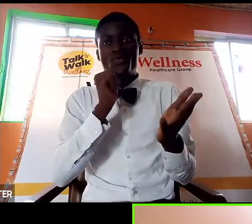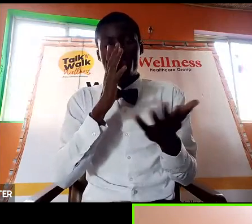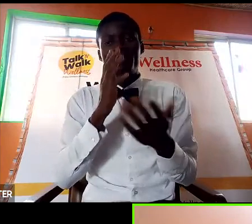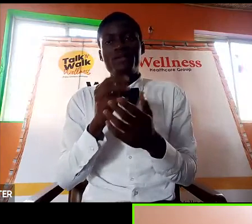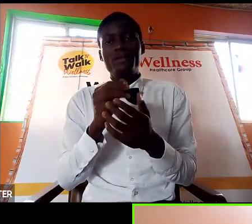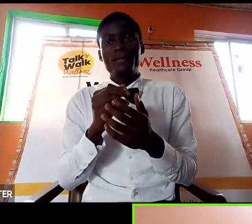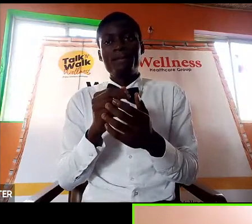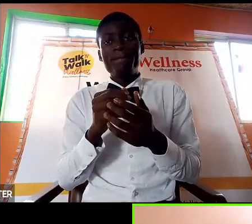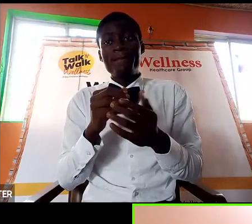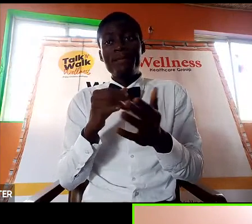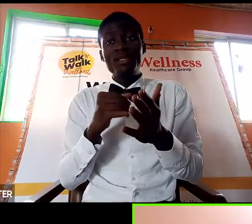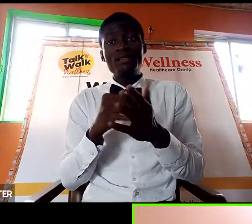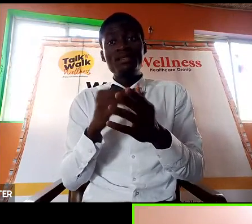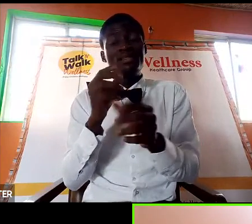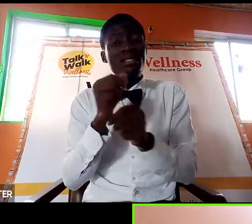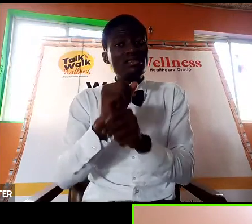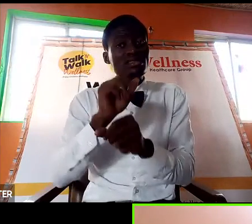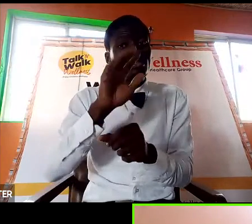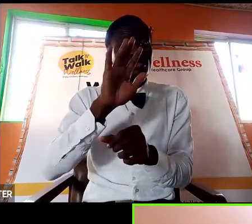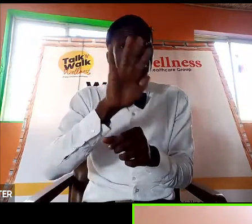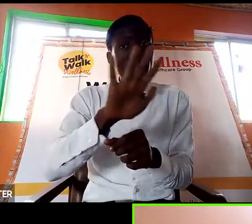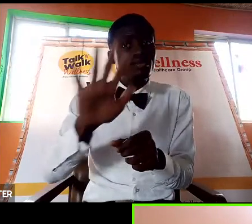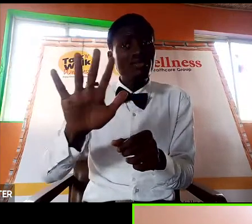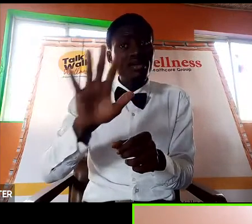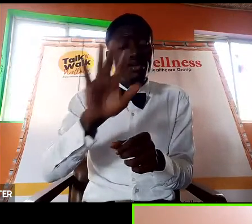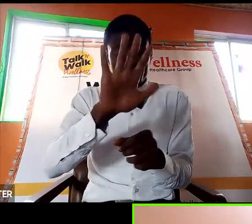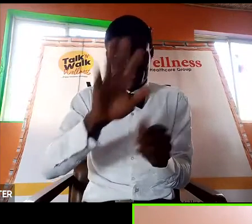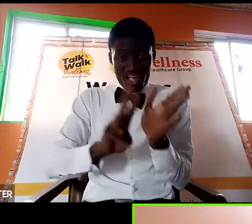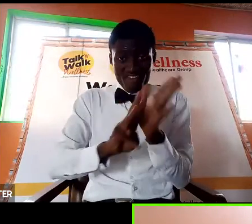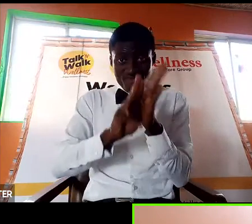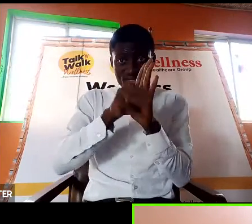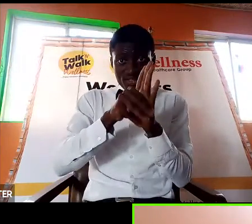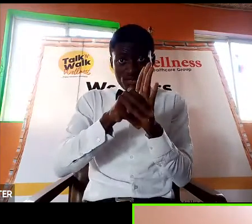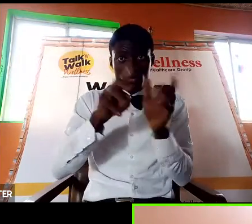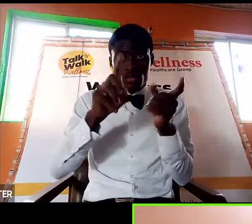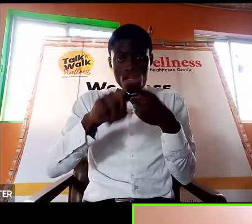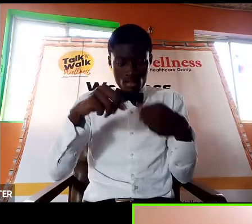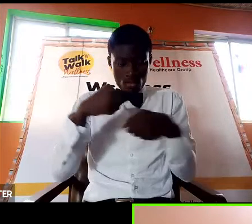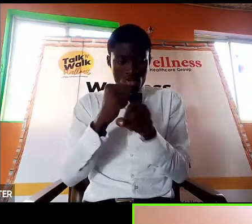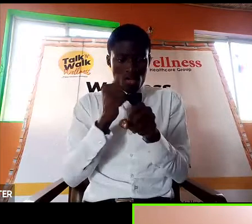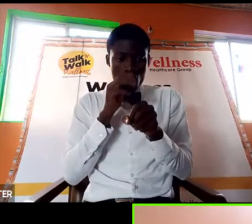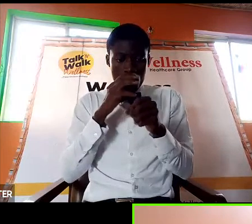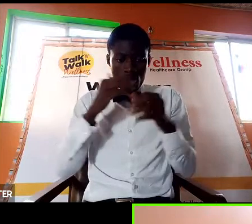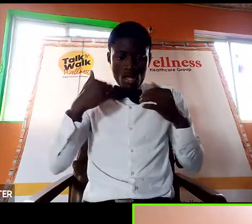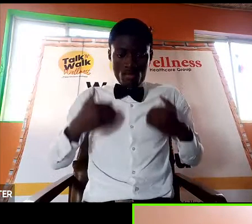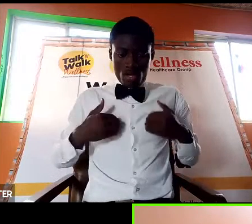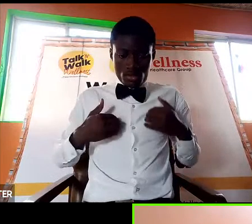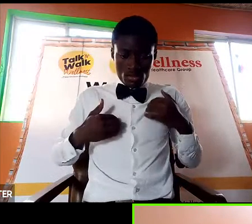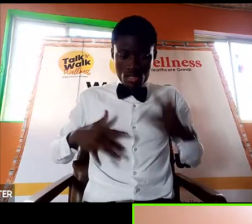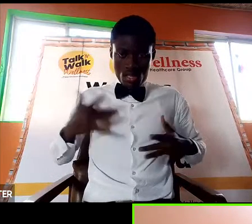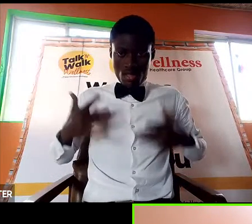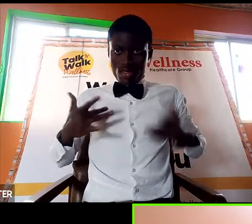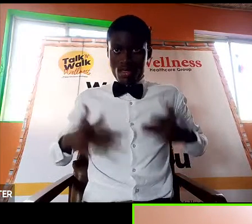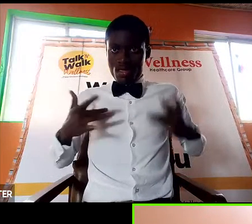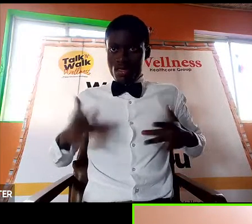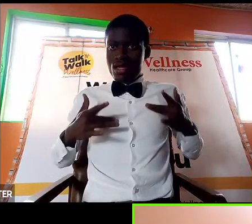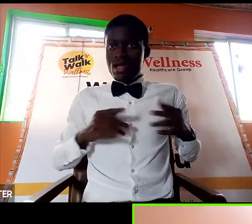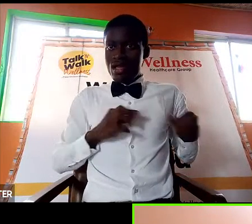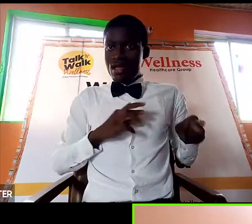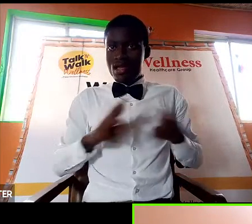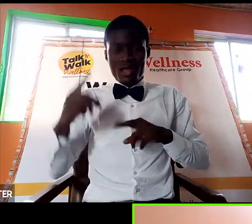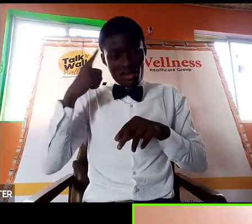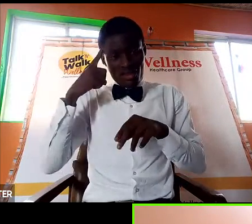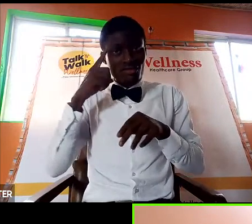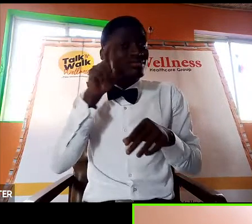to warm a woman up, to kiss, to peck, to neck, to say sweet nothing, to lick, to touch, to do all of that, to finger